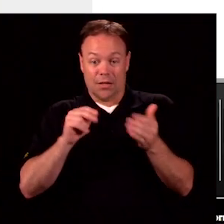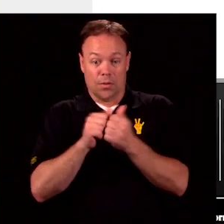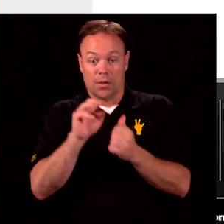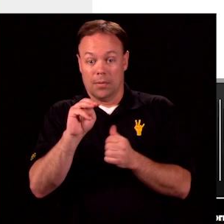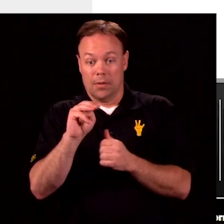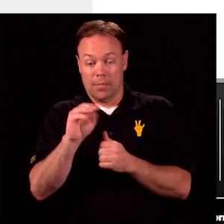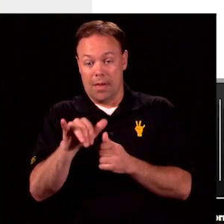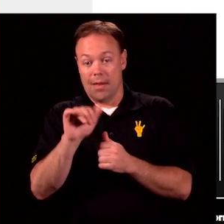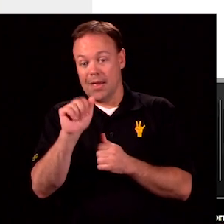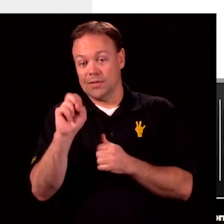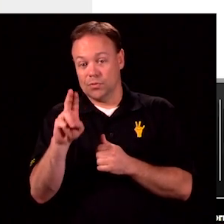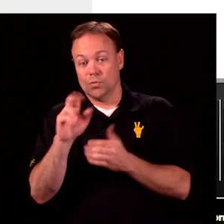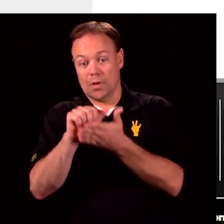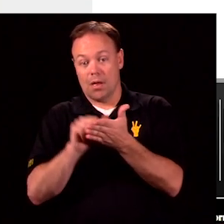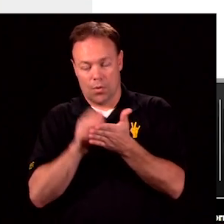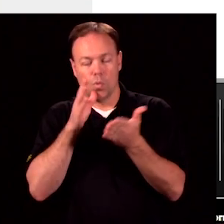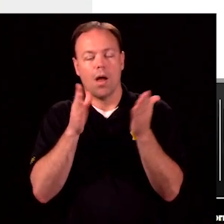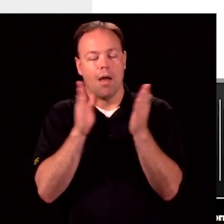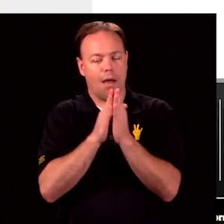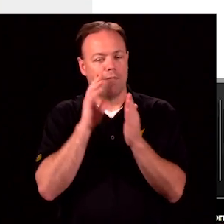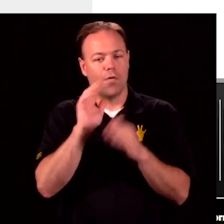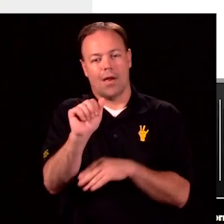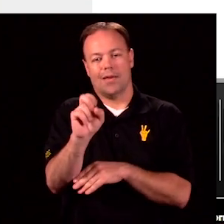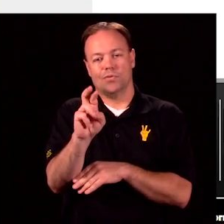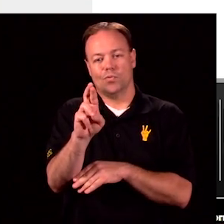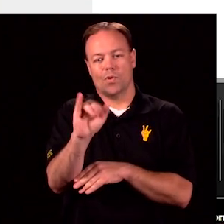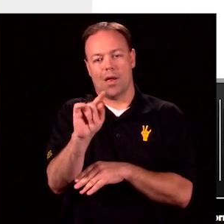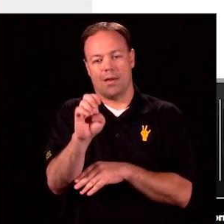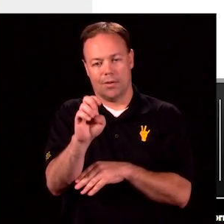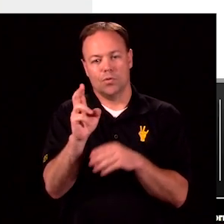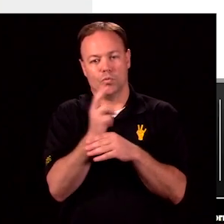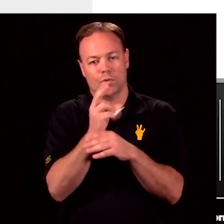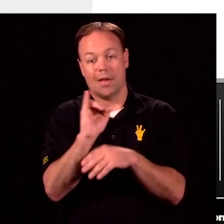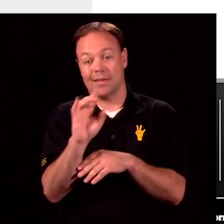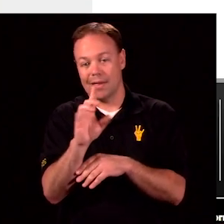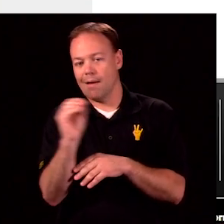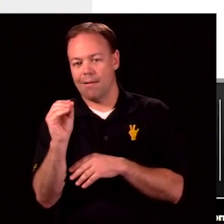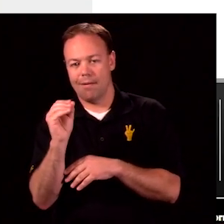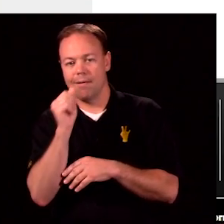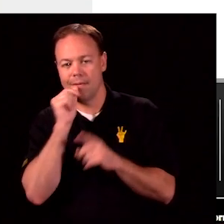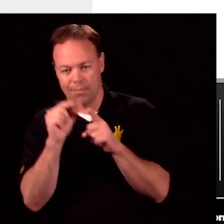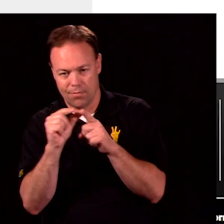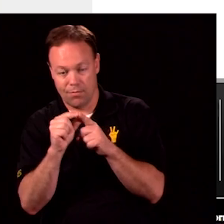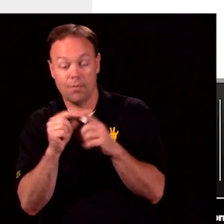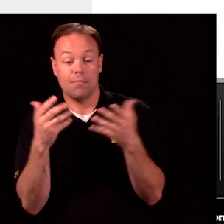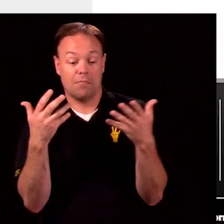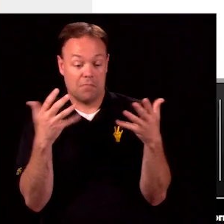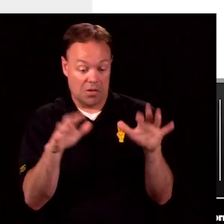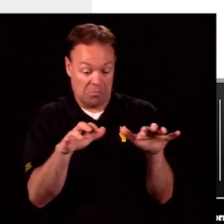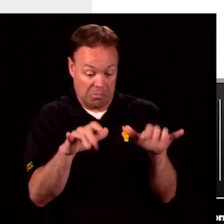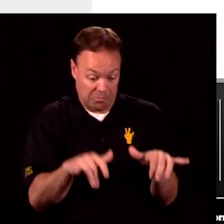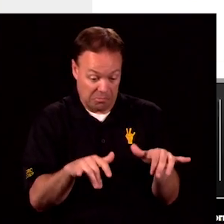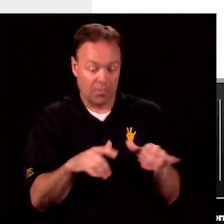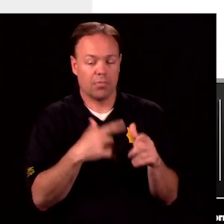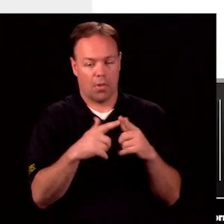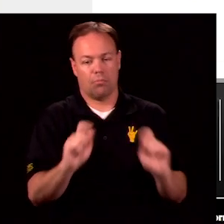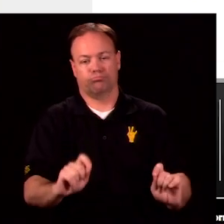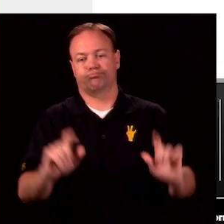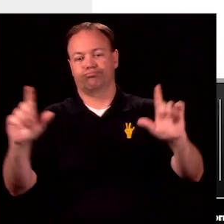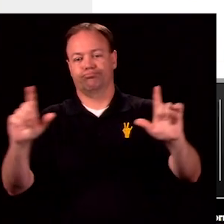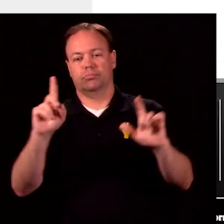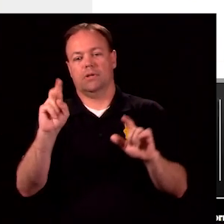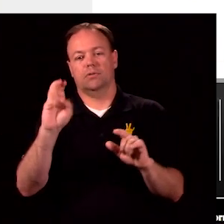you will be prompted to enter your ASU Right ID and password. You will then be taken to your DRC Connect profile.